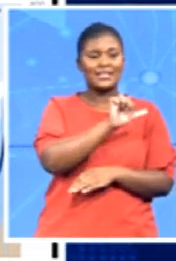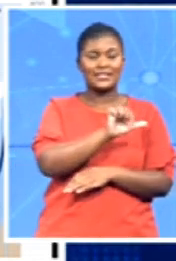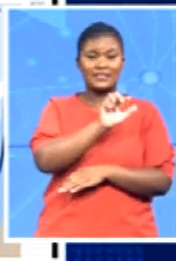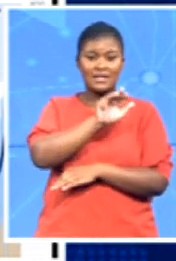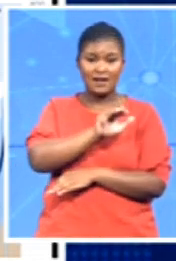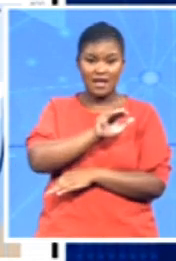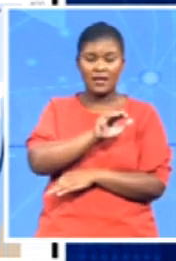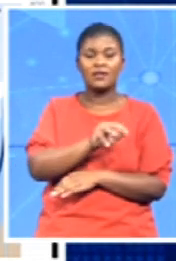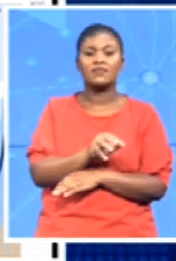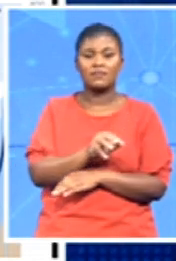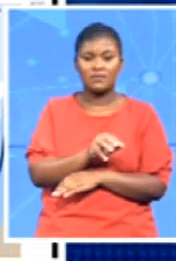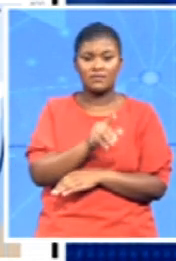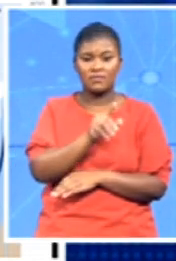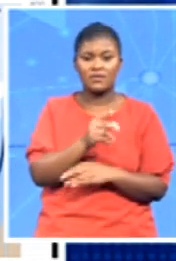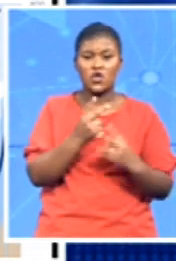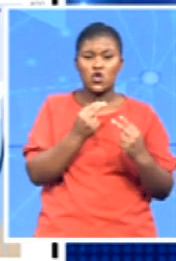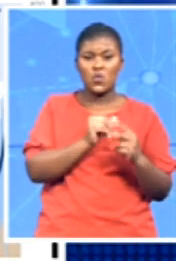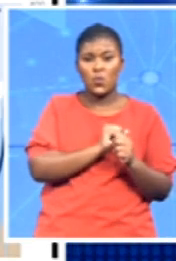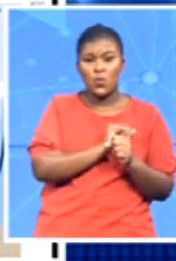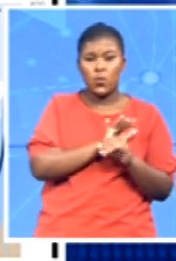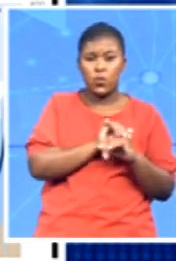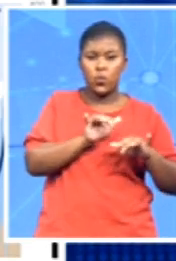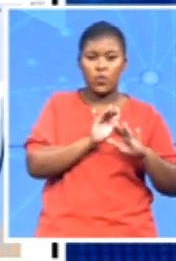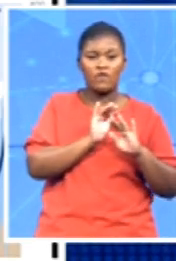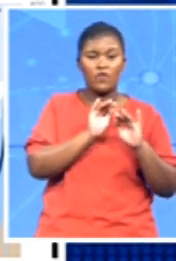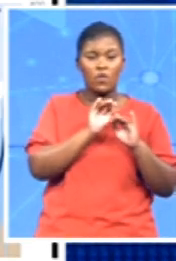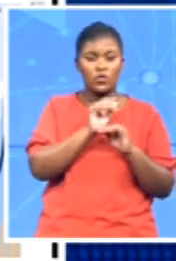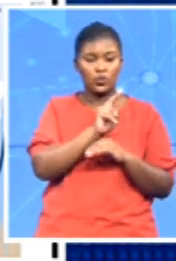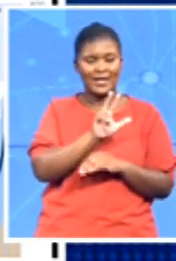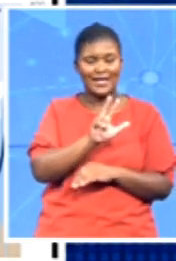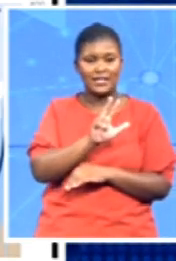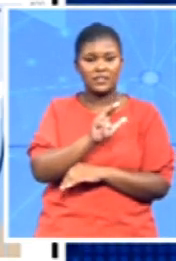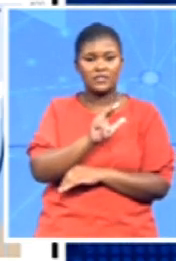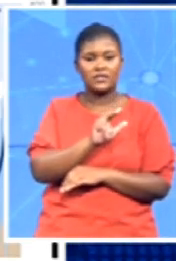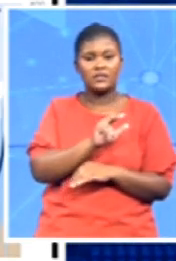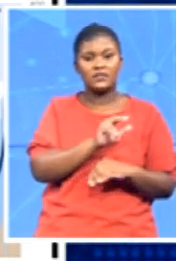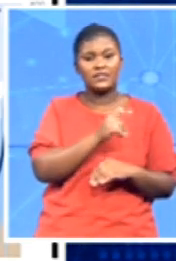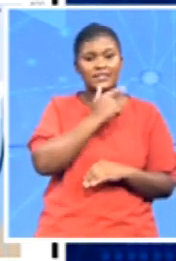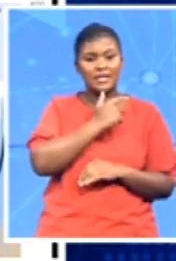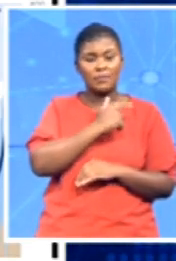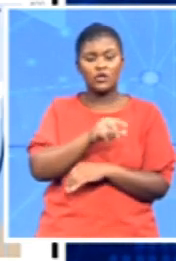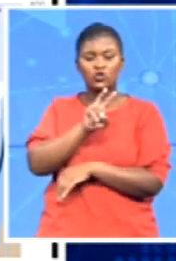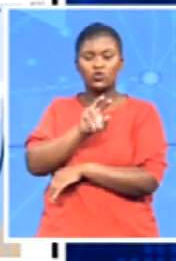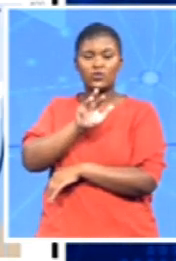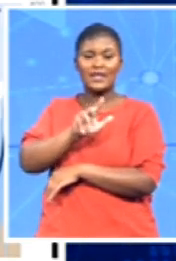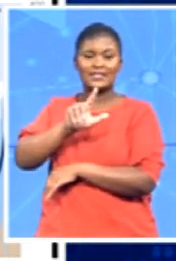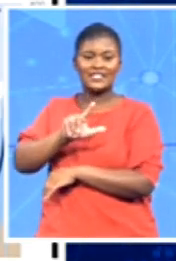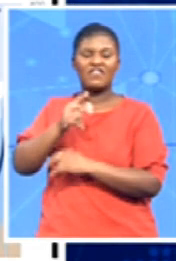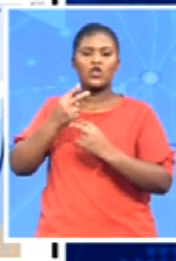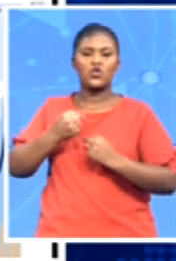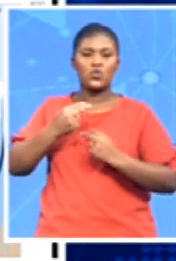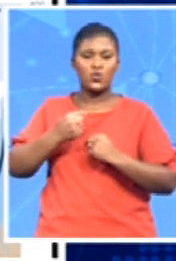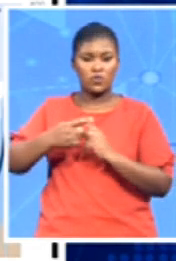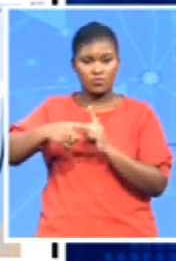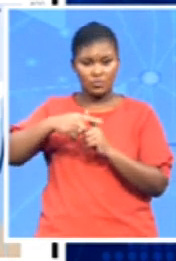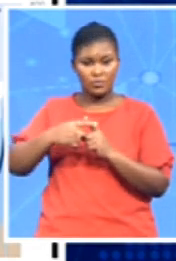infections for public sector on the 28th of December. And 297 was new infections on the 3rd of August. But you can see by the